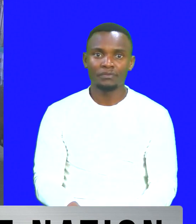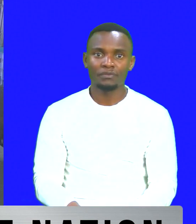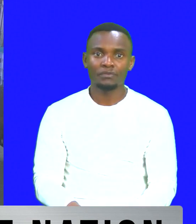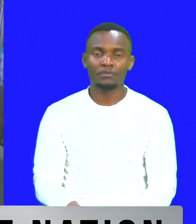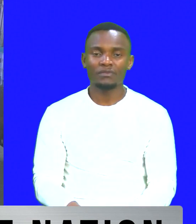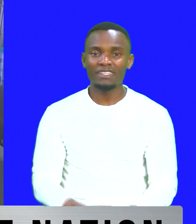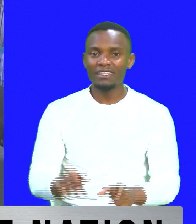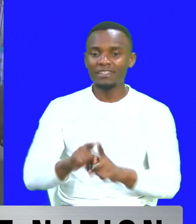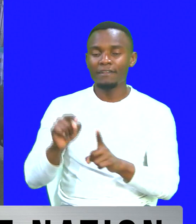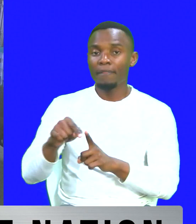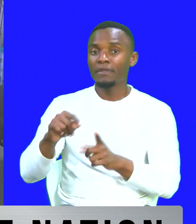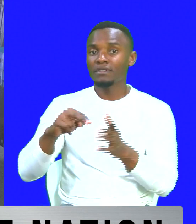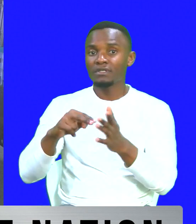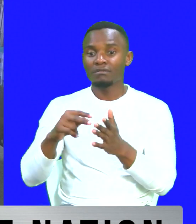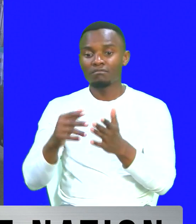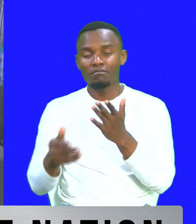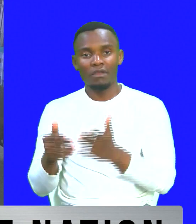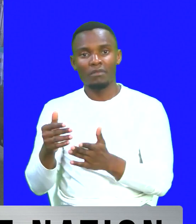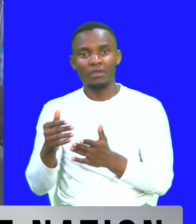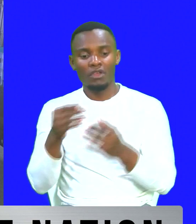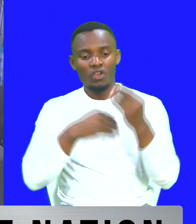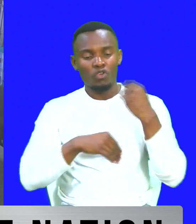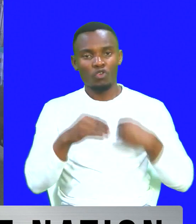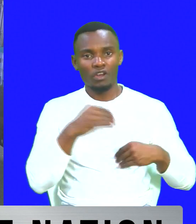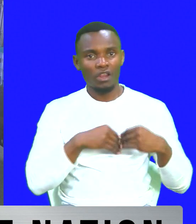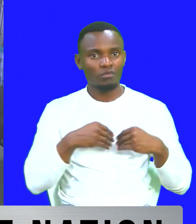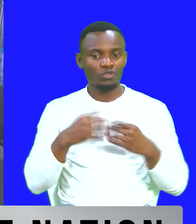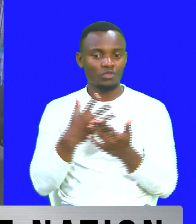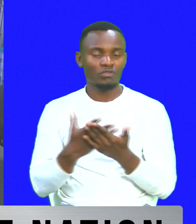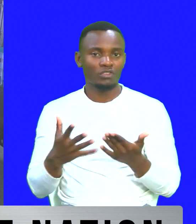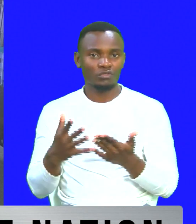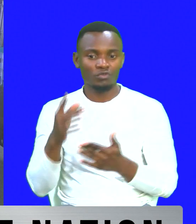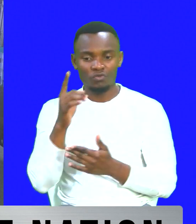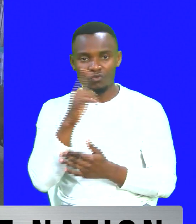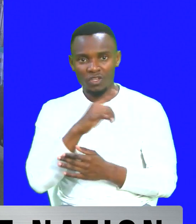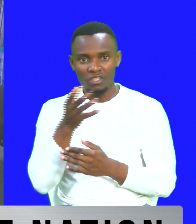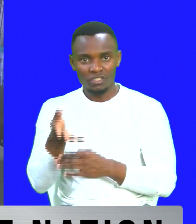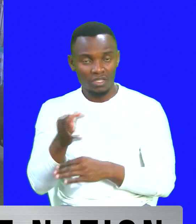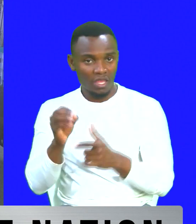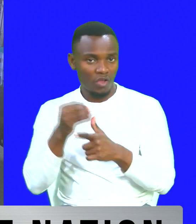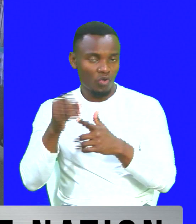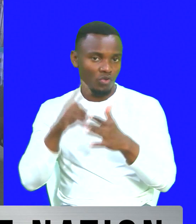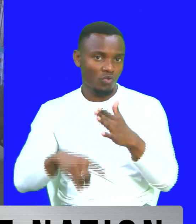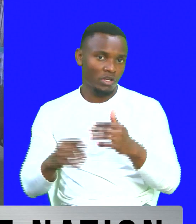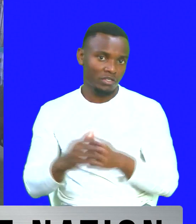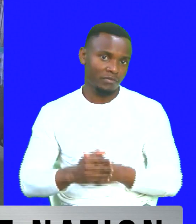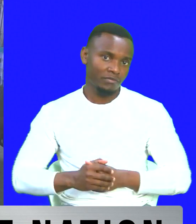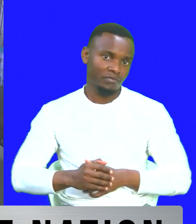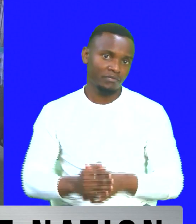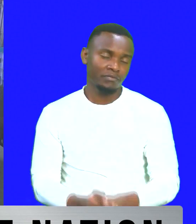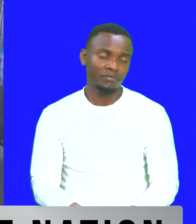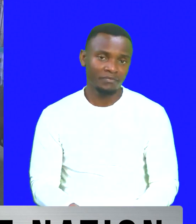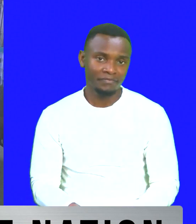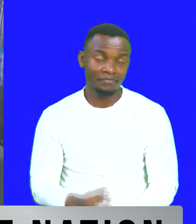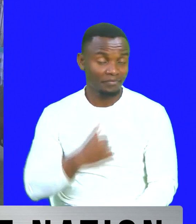does that mean that corruption manenos will be forgotten? Well, Someone should pick up the files from there. I don't